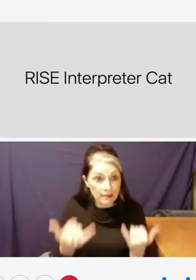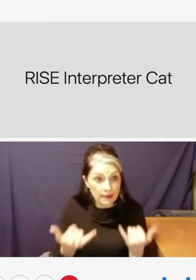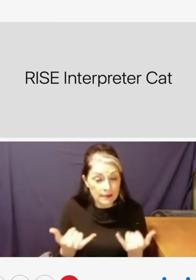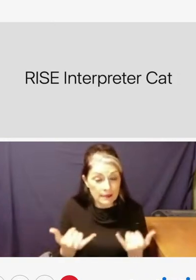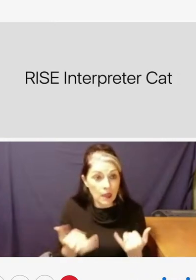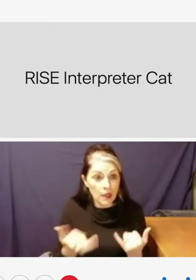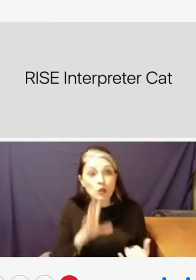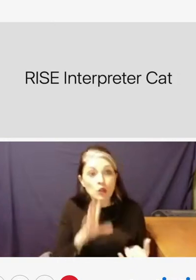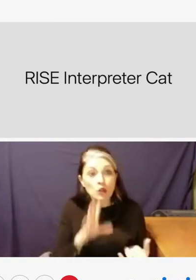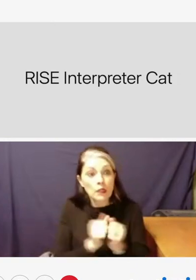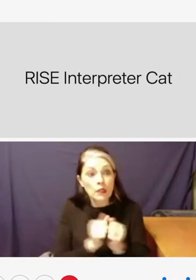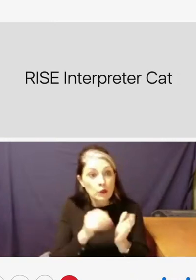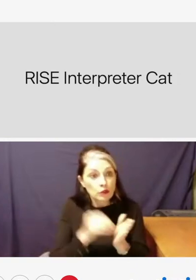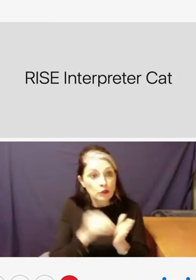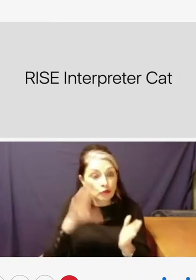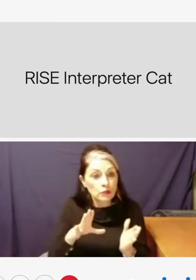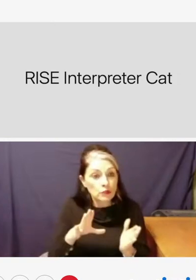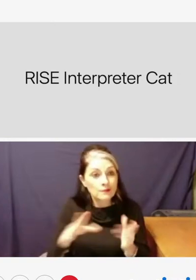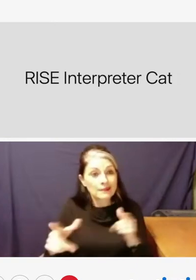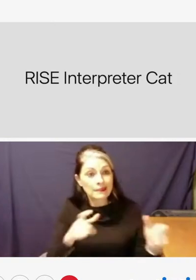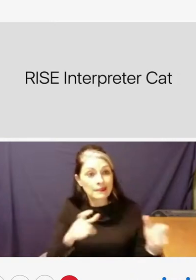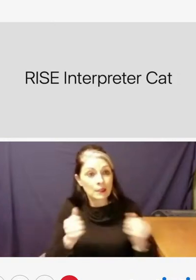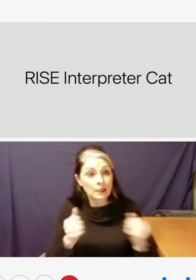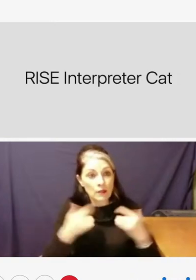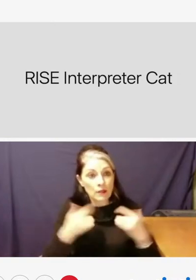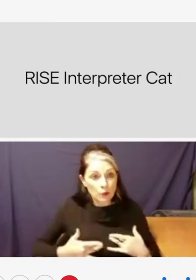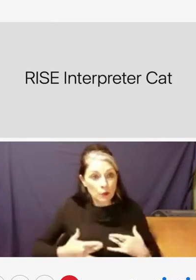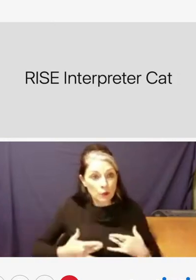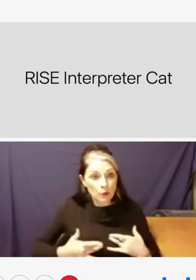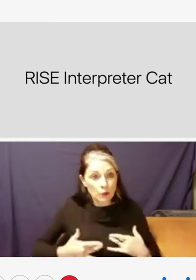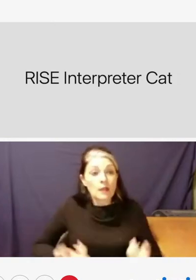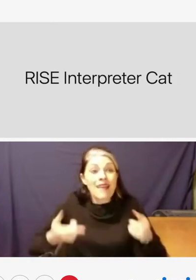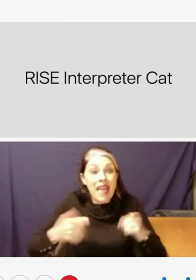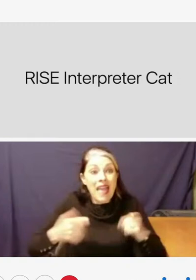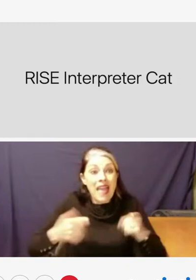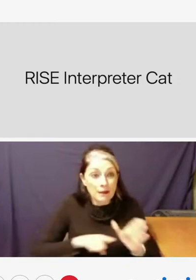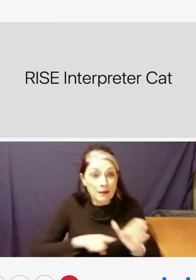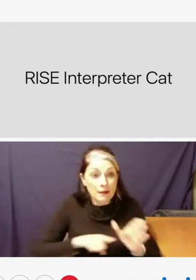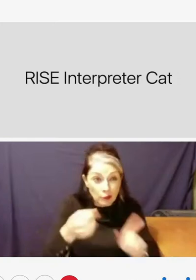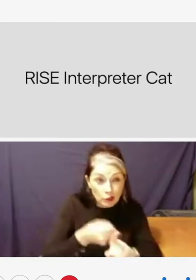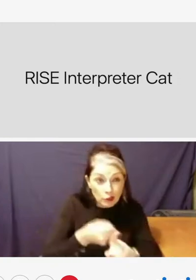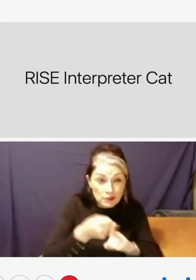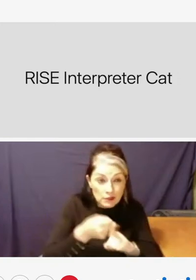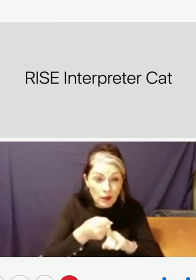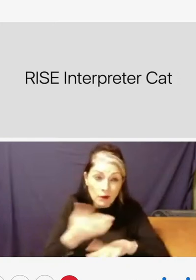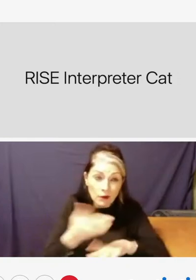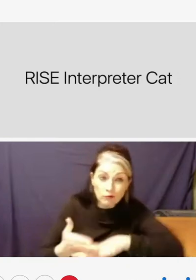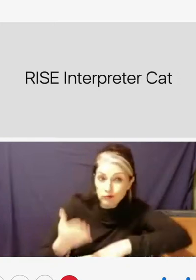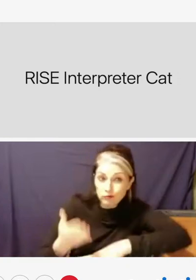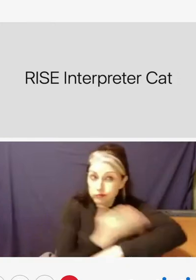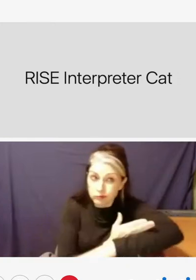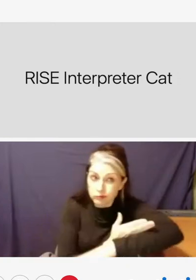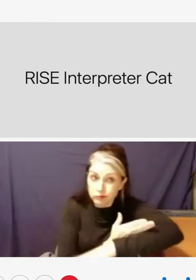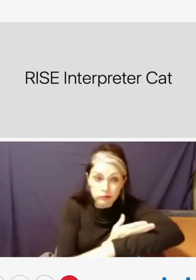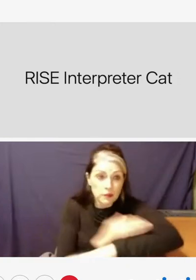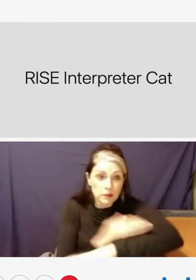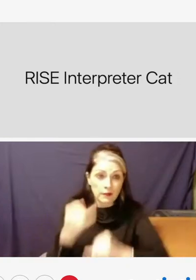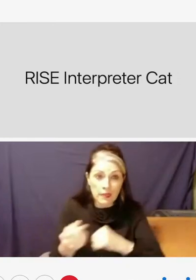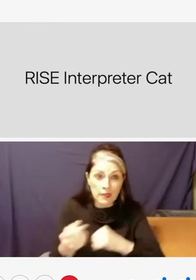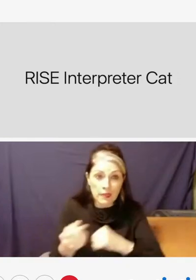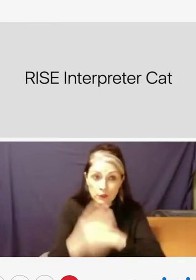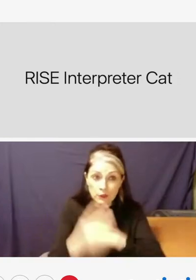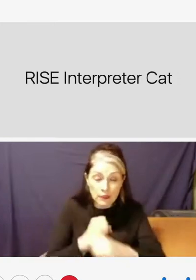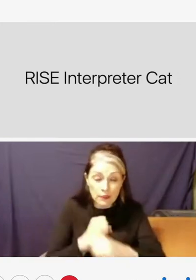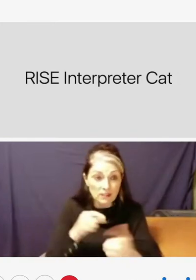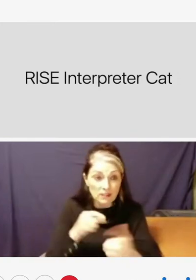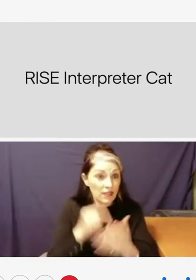depression the in of suicidal ideation has gone tremendously uh high in the last couple of years and certainly this year that we've gone back to